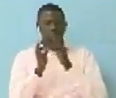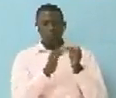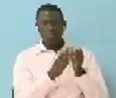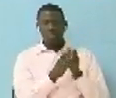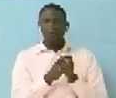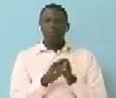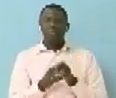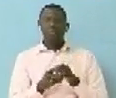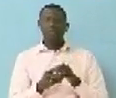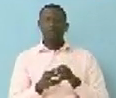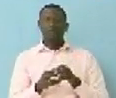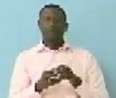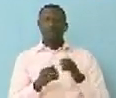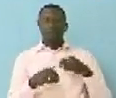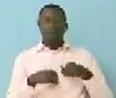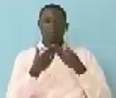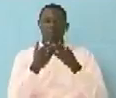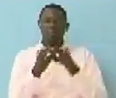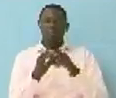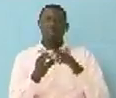Great. I have to give the preamble.